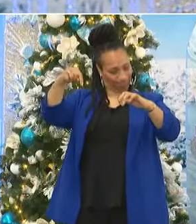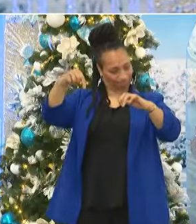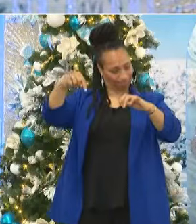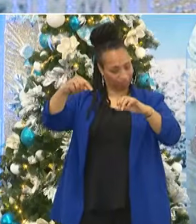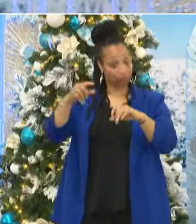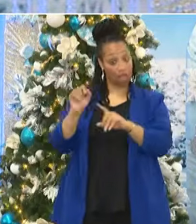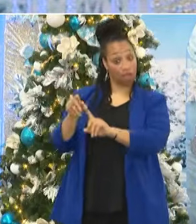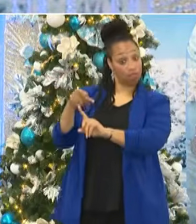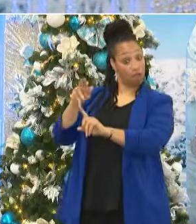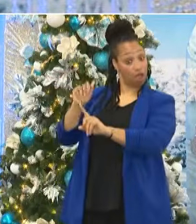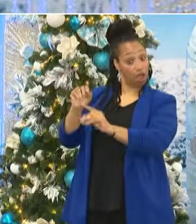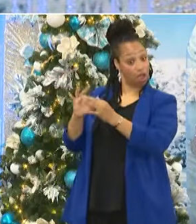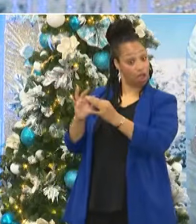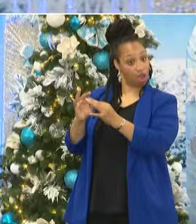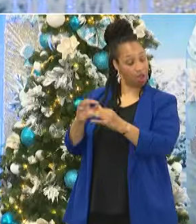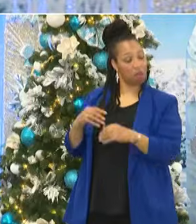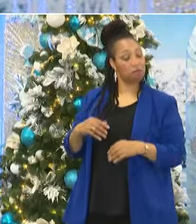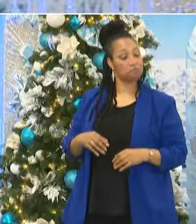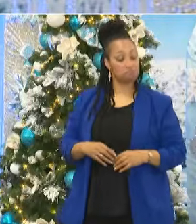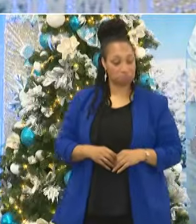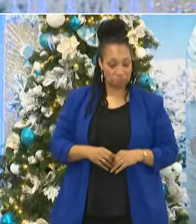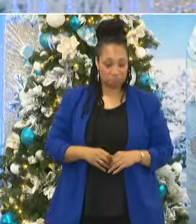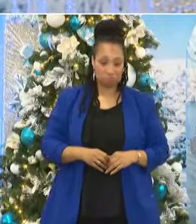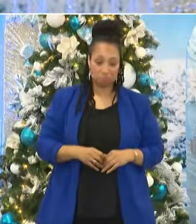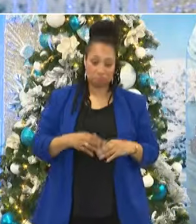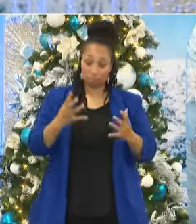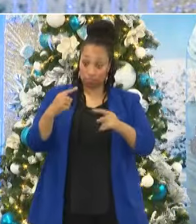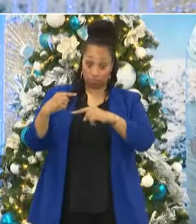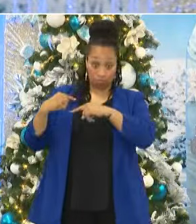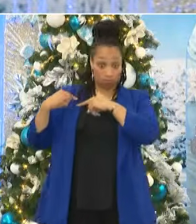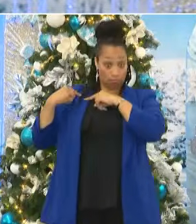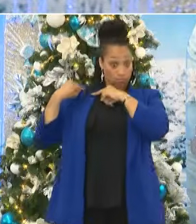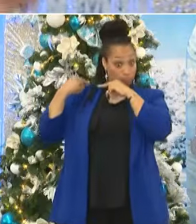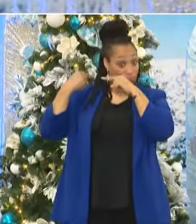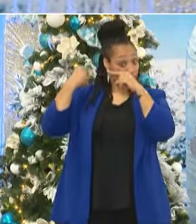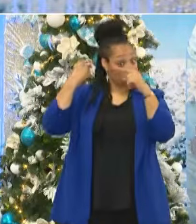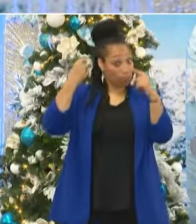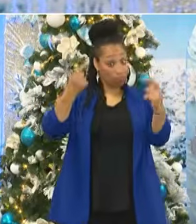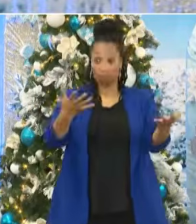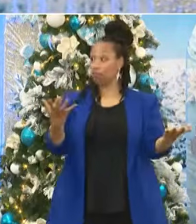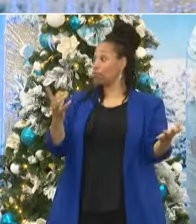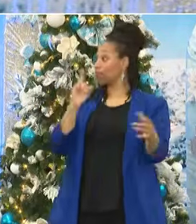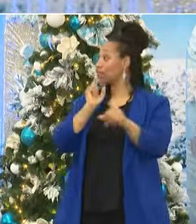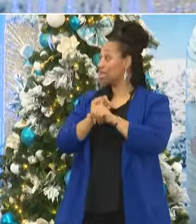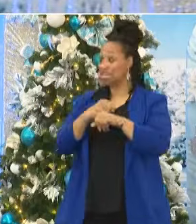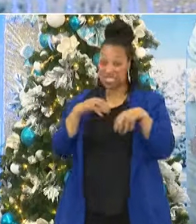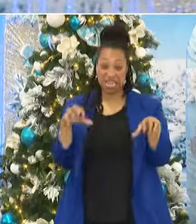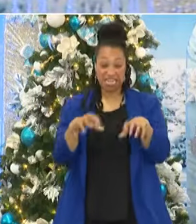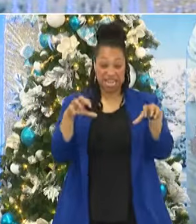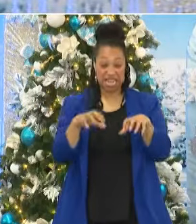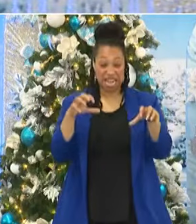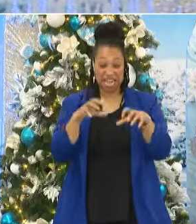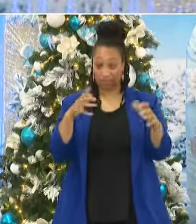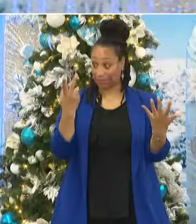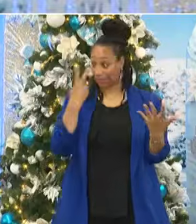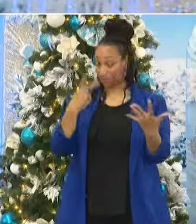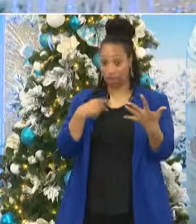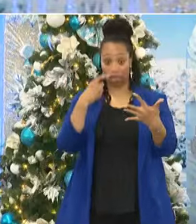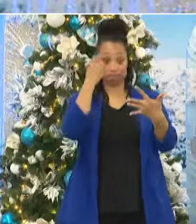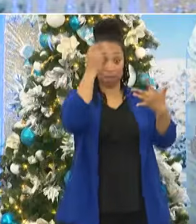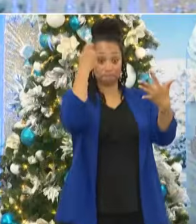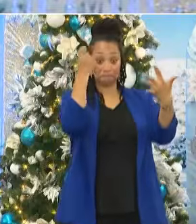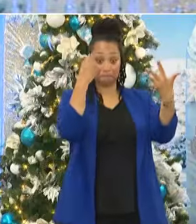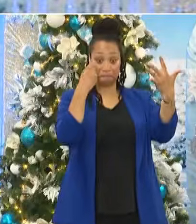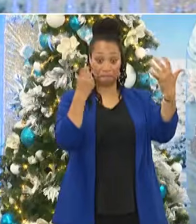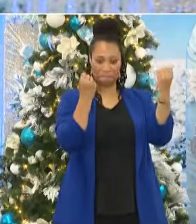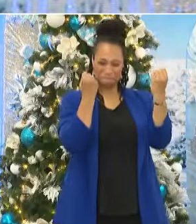under my belt, I say that's a doggone good run. And for the next 12 months, we are going to what?